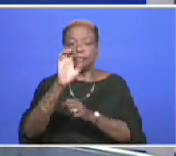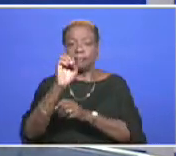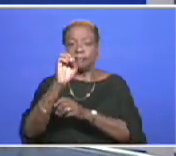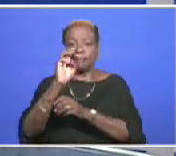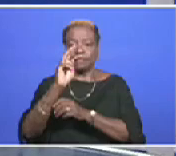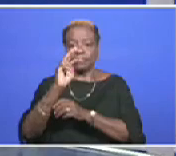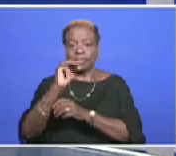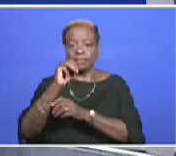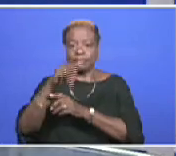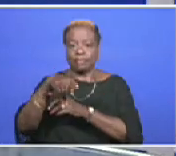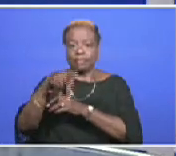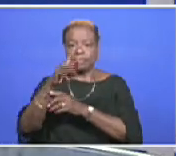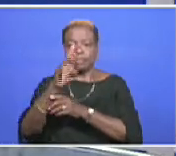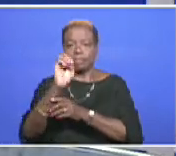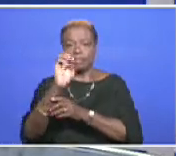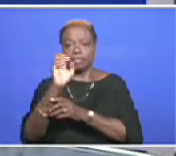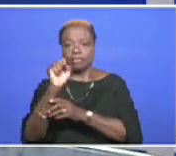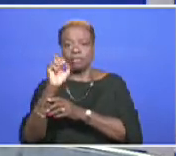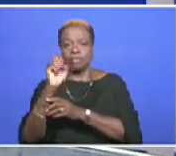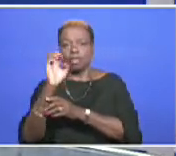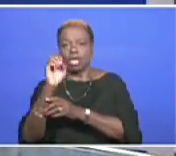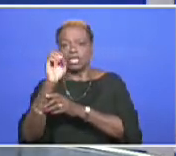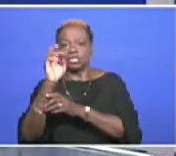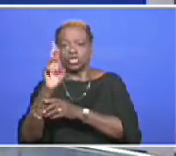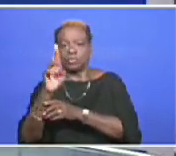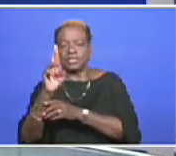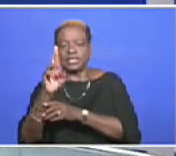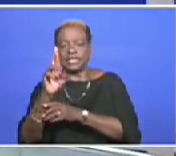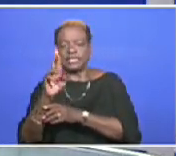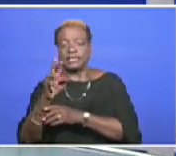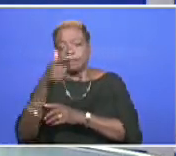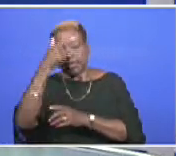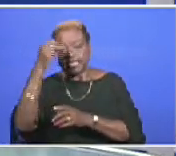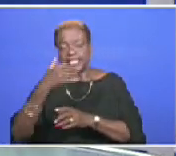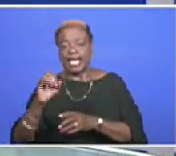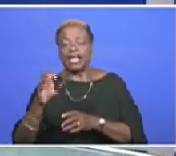of conch. The fishermen have been turned over to the relevant authorities for further investigation.